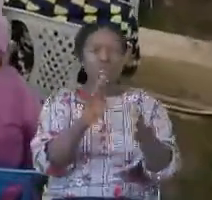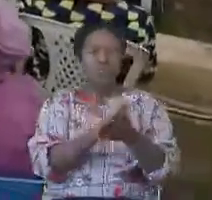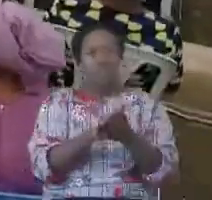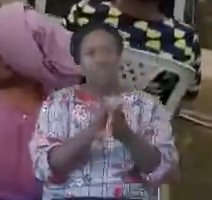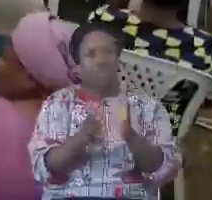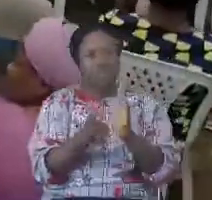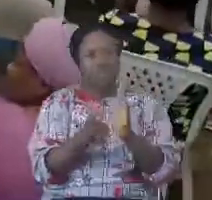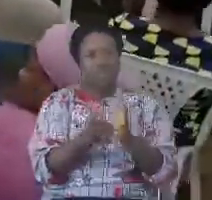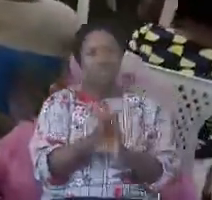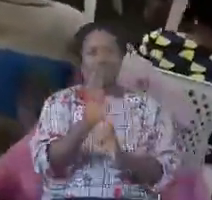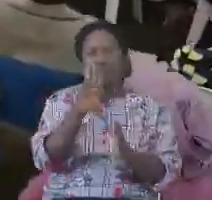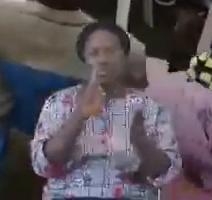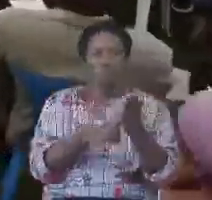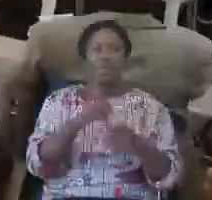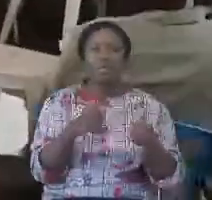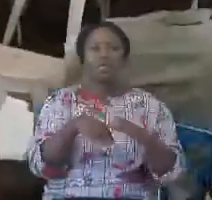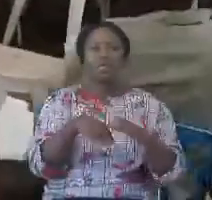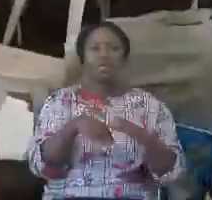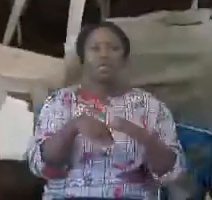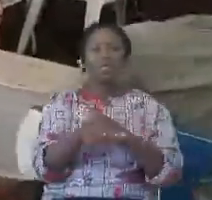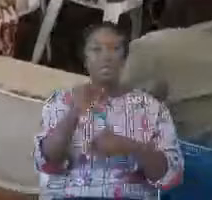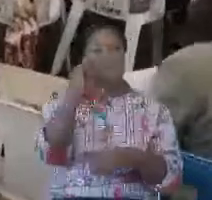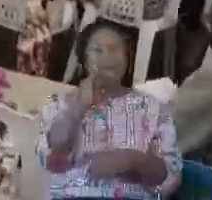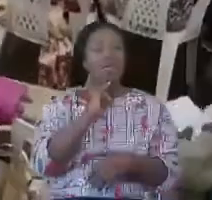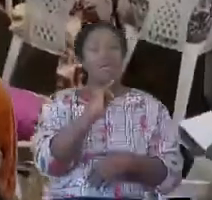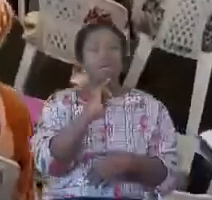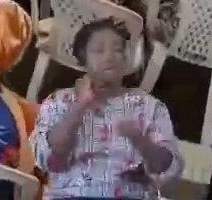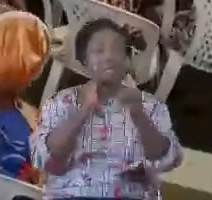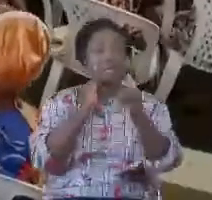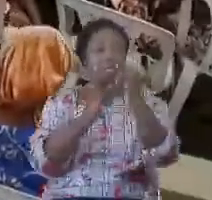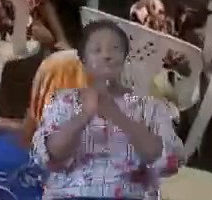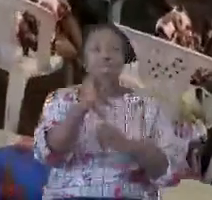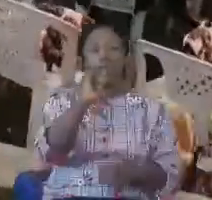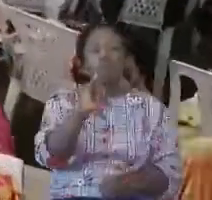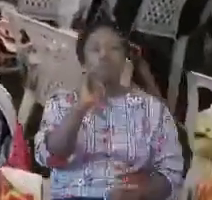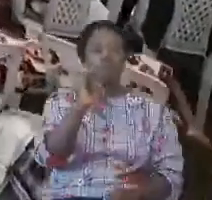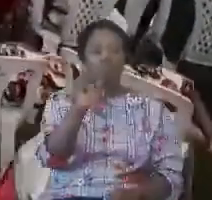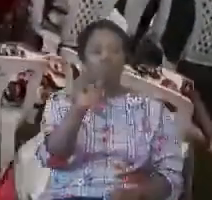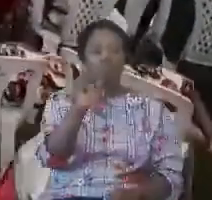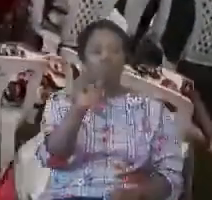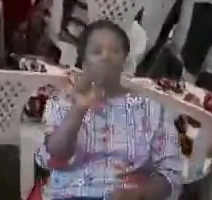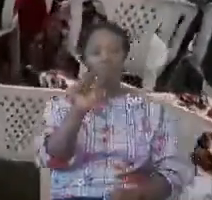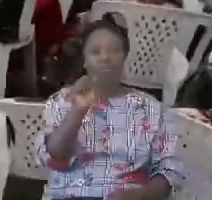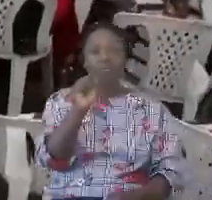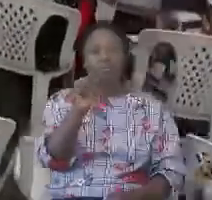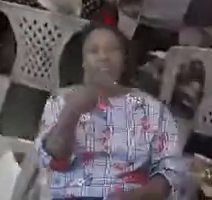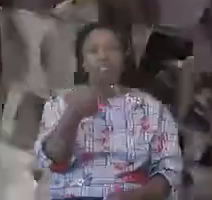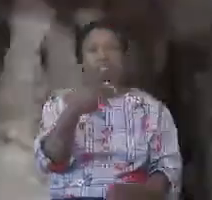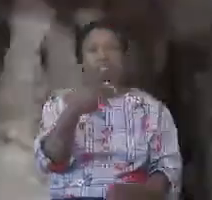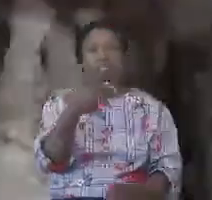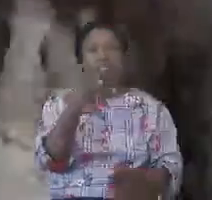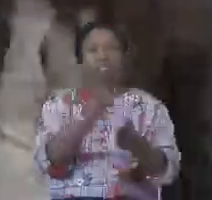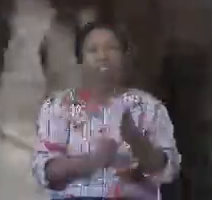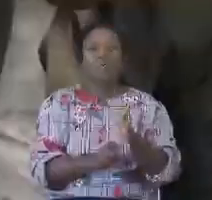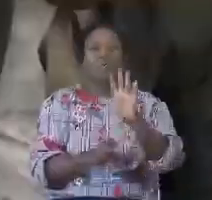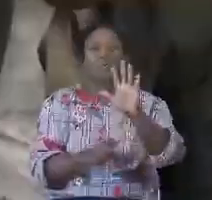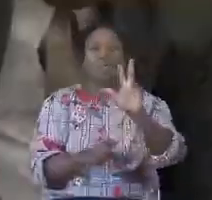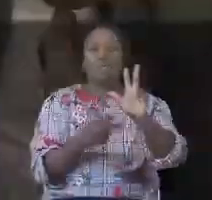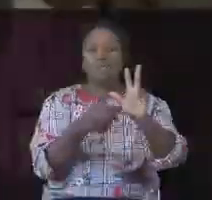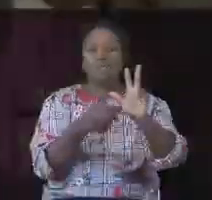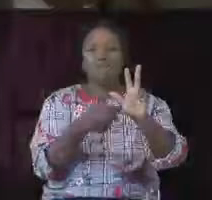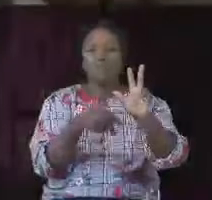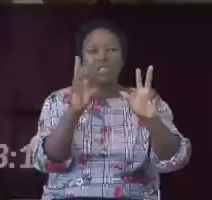they all removed it became your substitute look what i isaiah chapter 53 verse